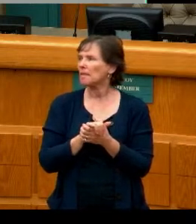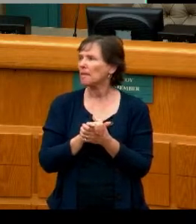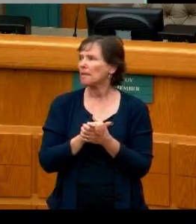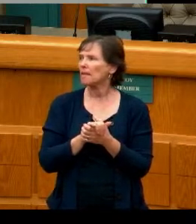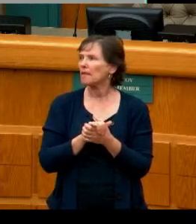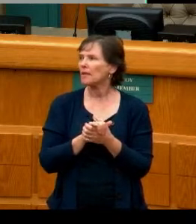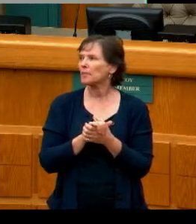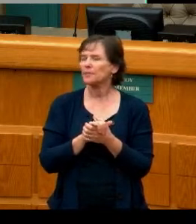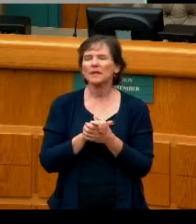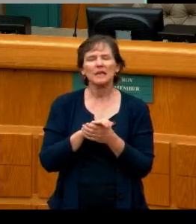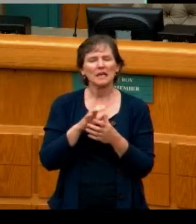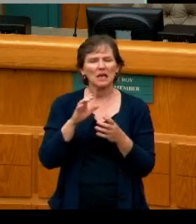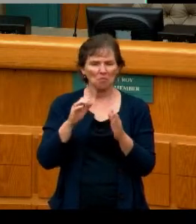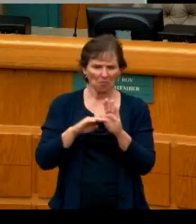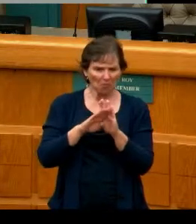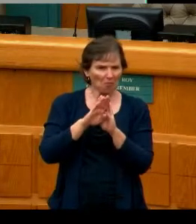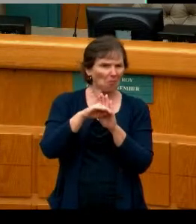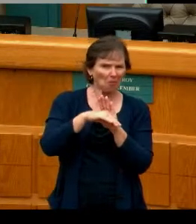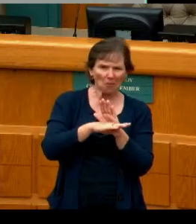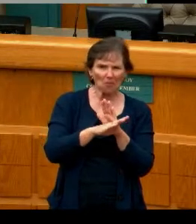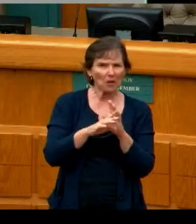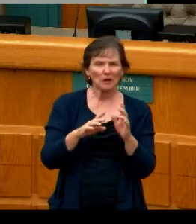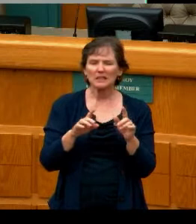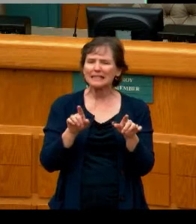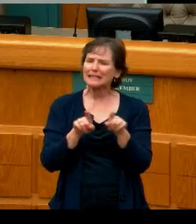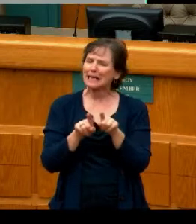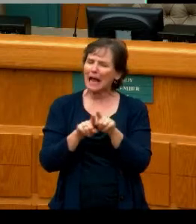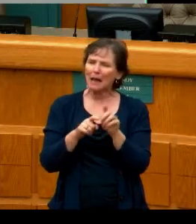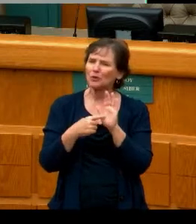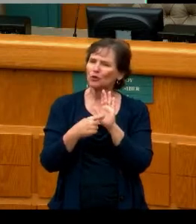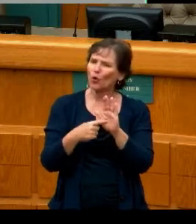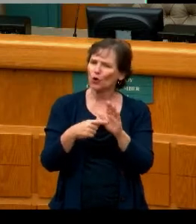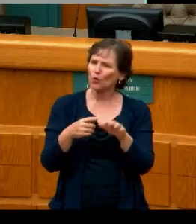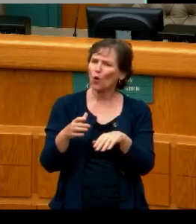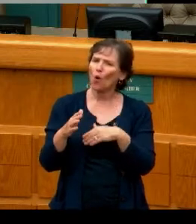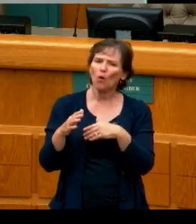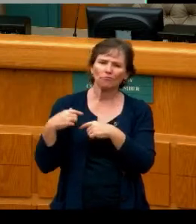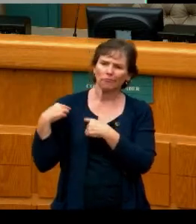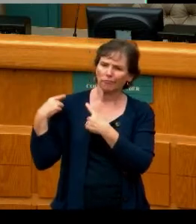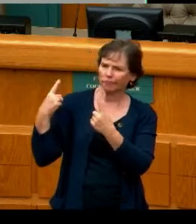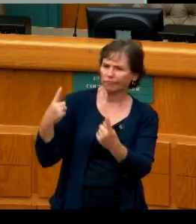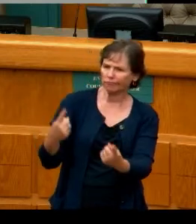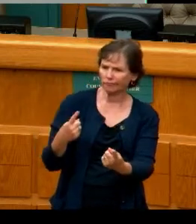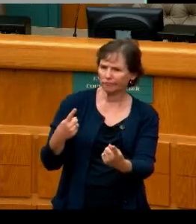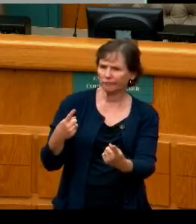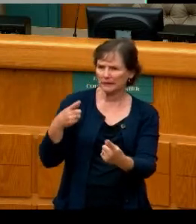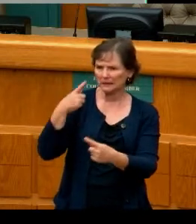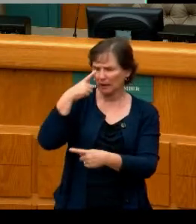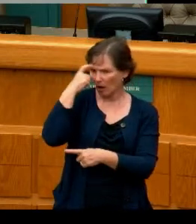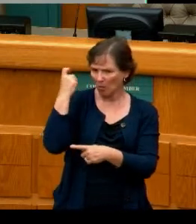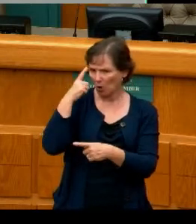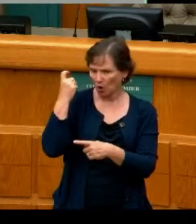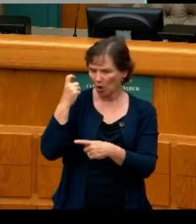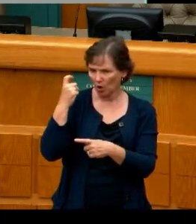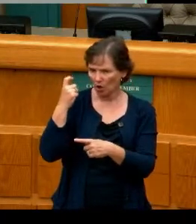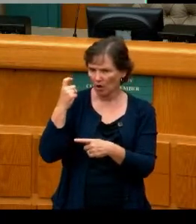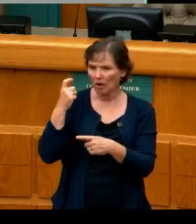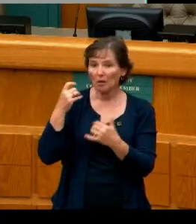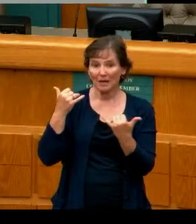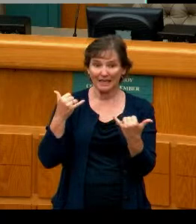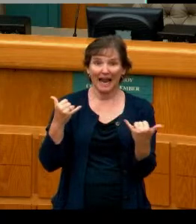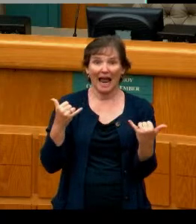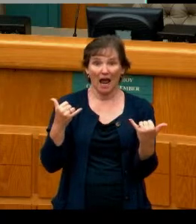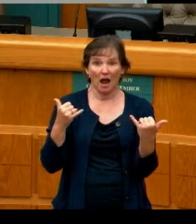affects what you see and whether you perceive a steep incline or a more shallow incline. These are the